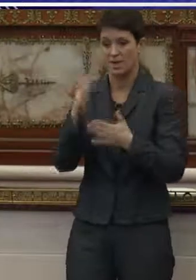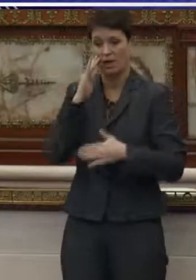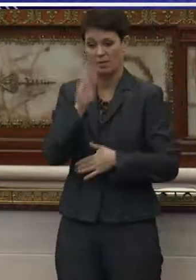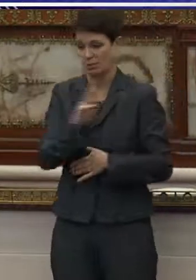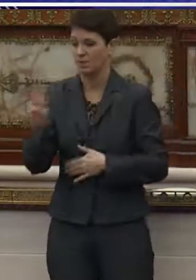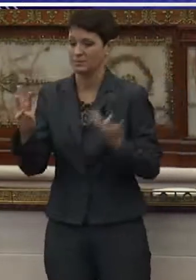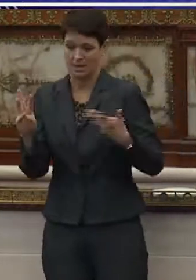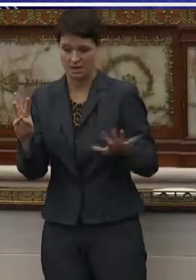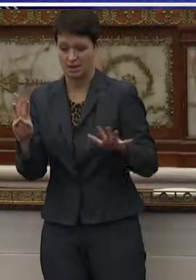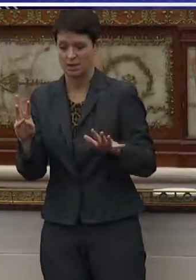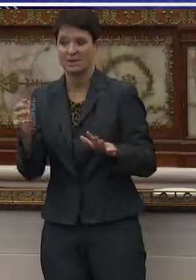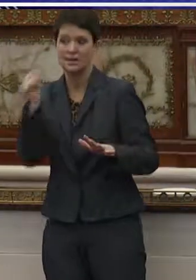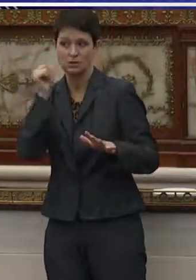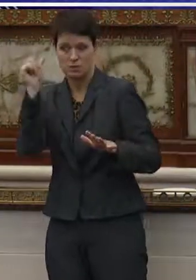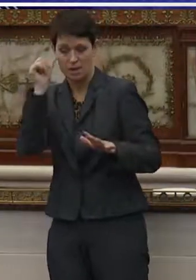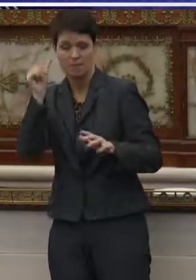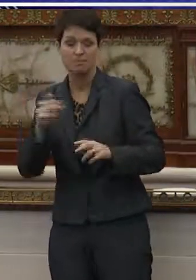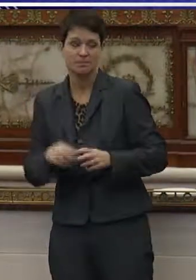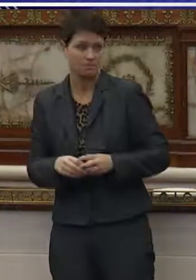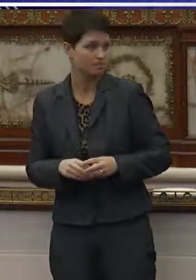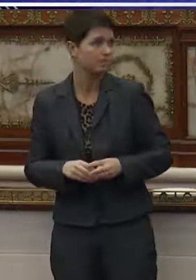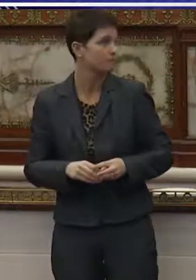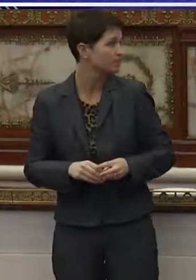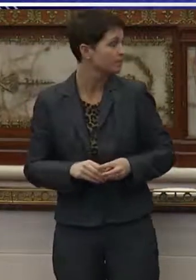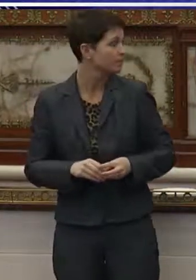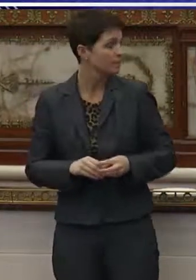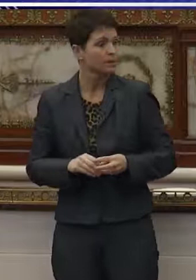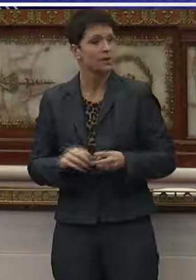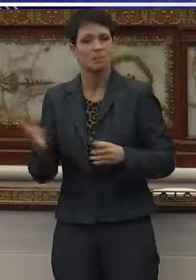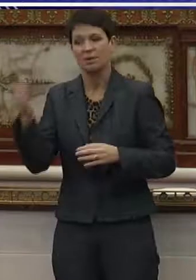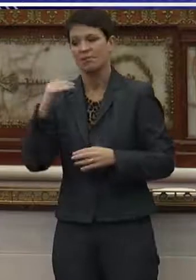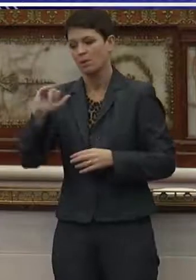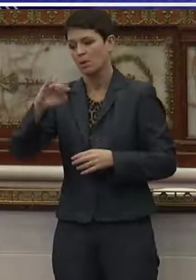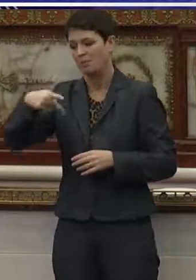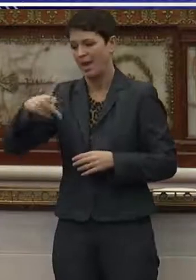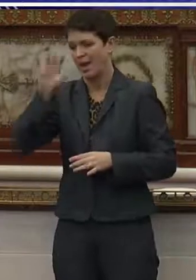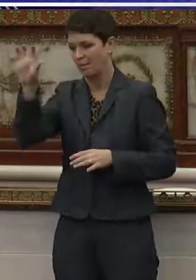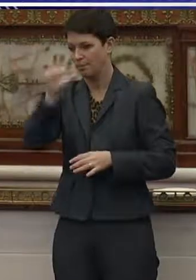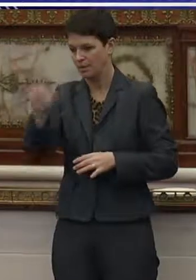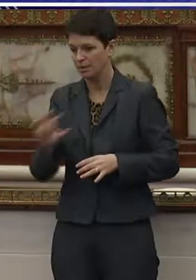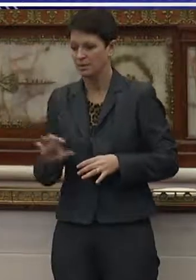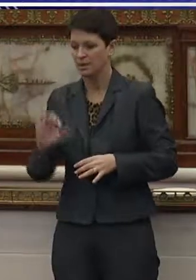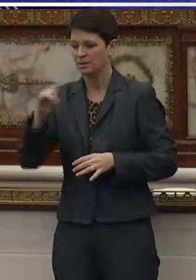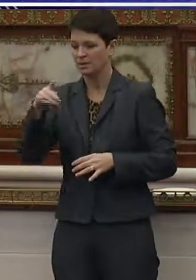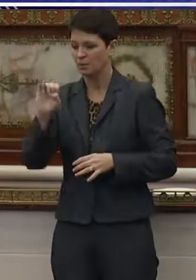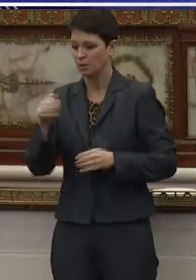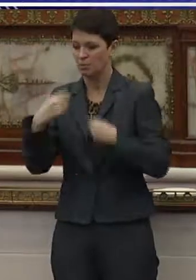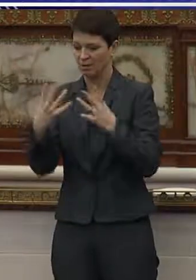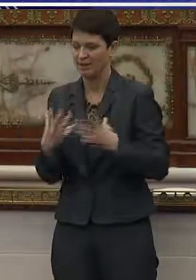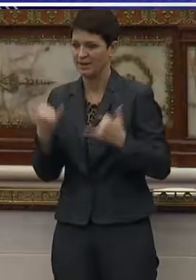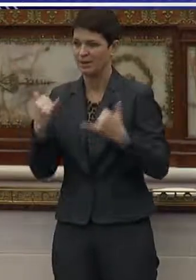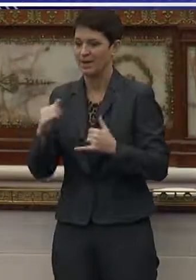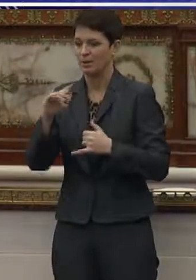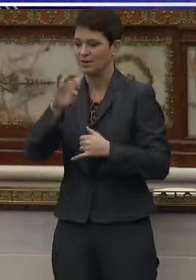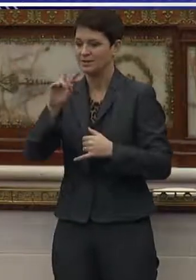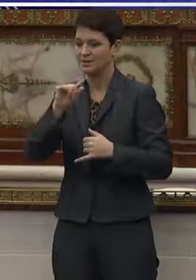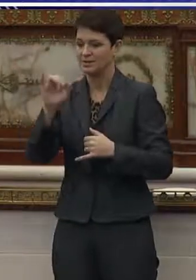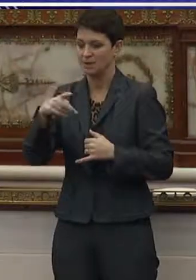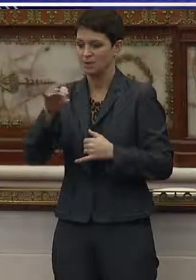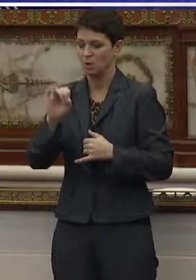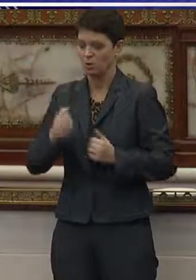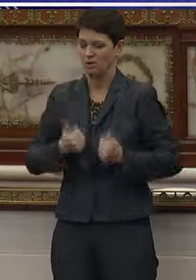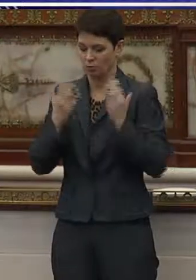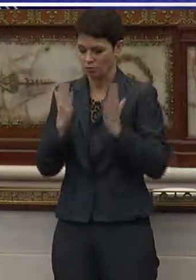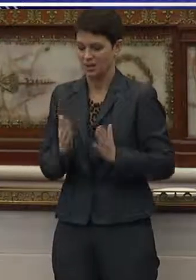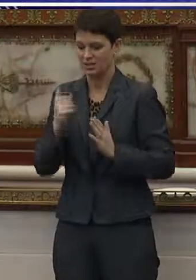website as of yesterday. We used to have a map there by zip code of provider. Now it's by the zip code of the residence